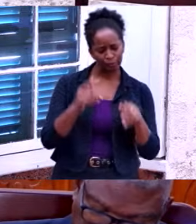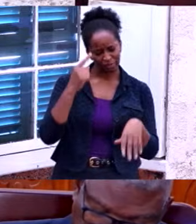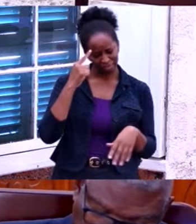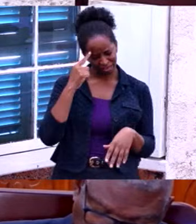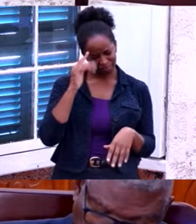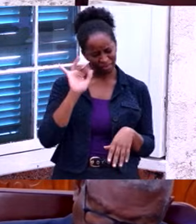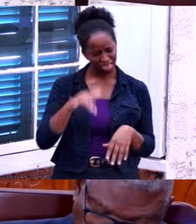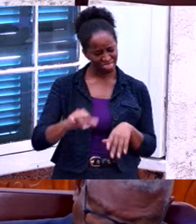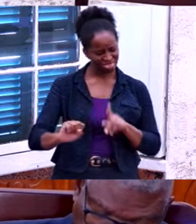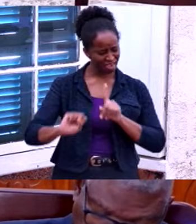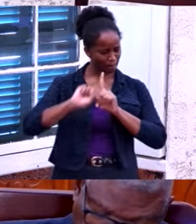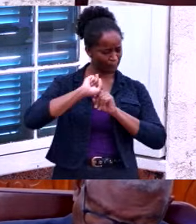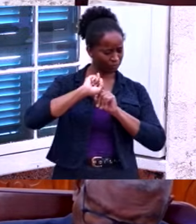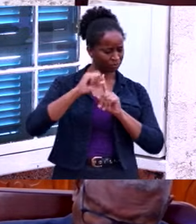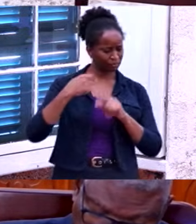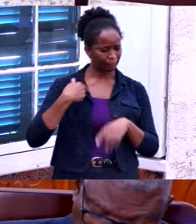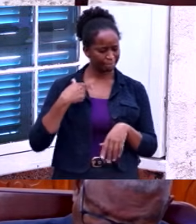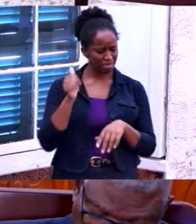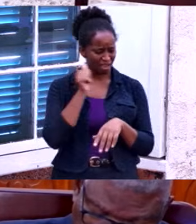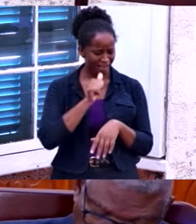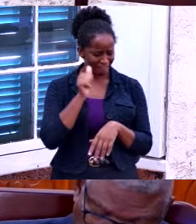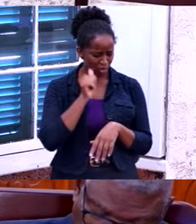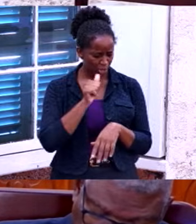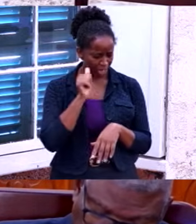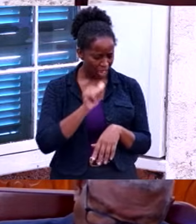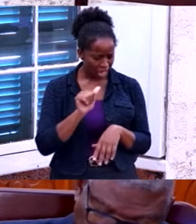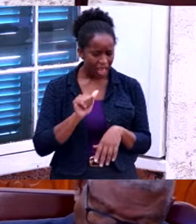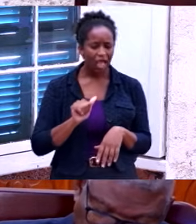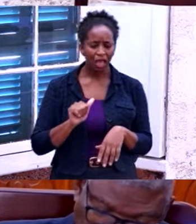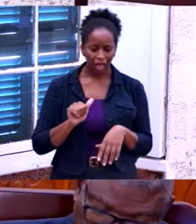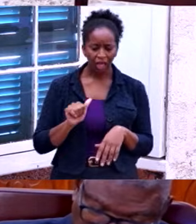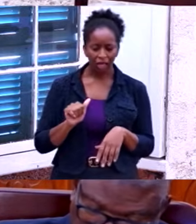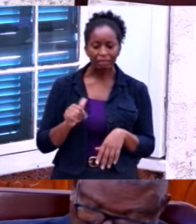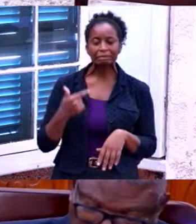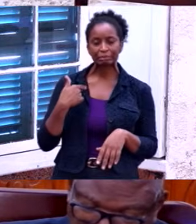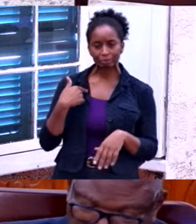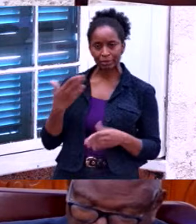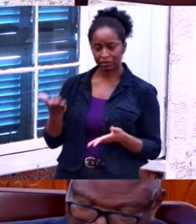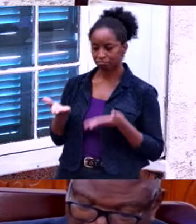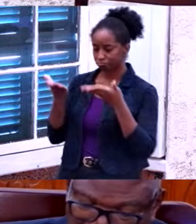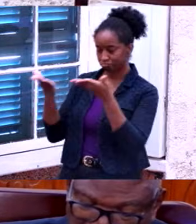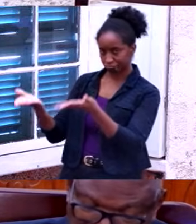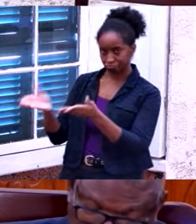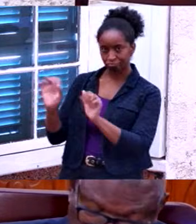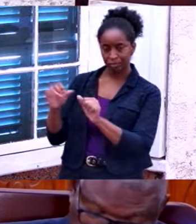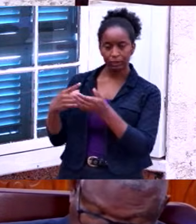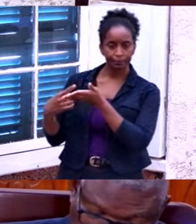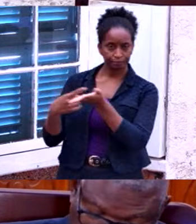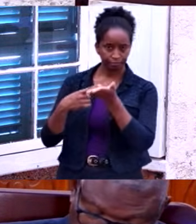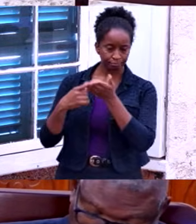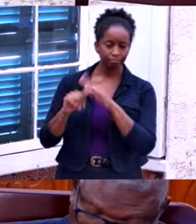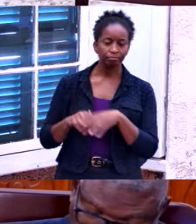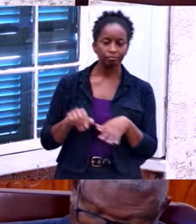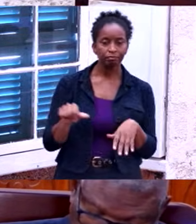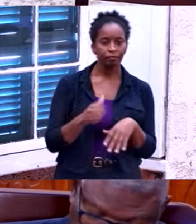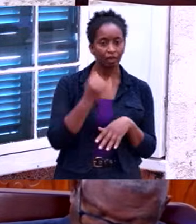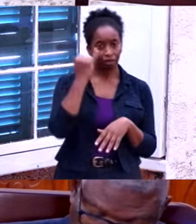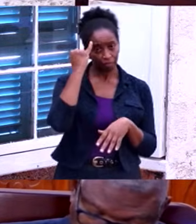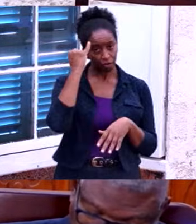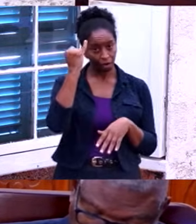is a way of broadening the voice of the citizen. Equally, there was a recommendation